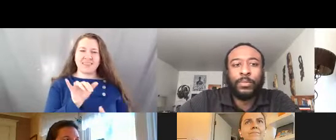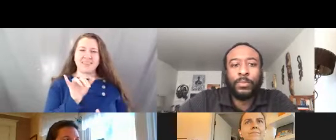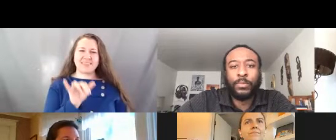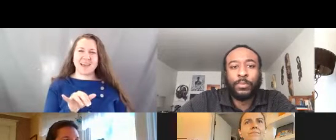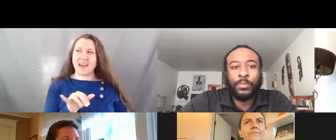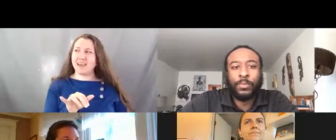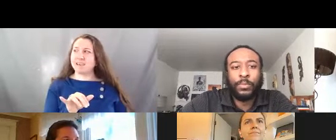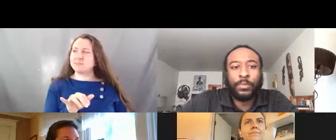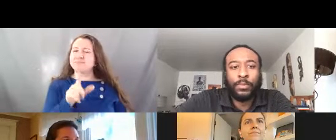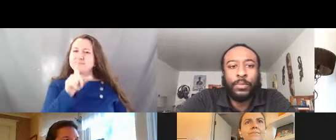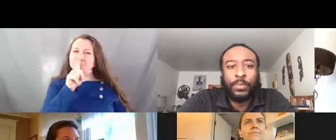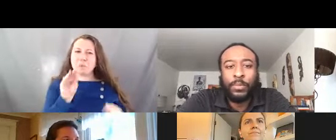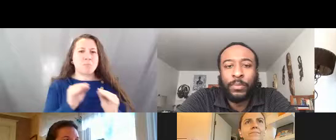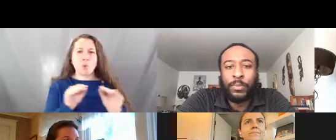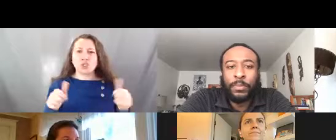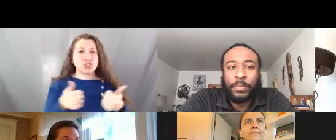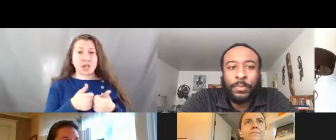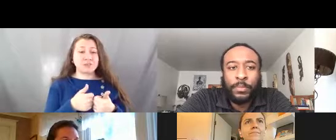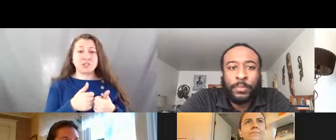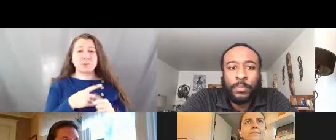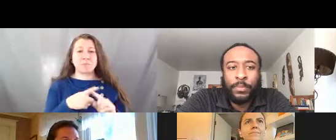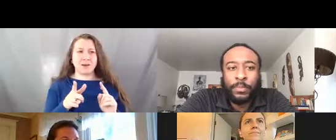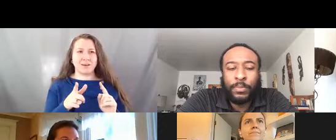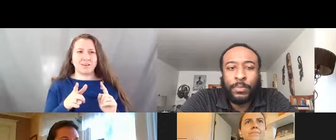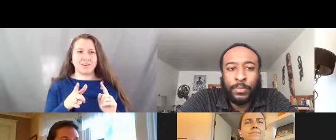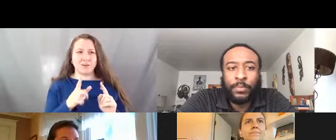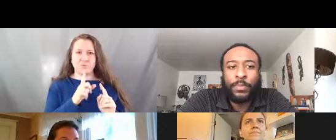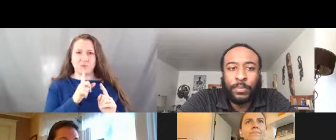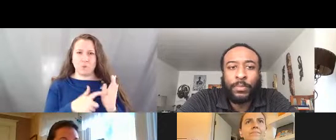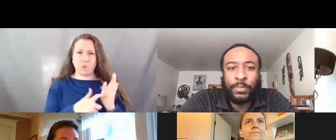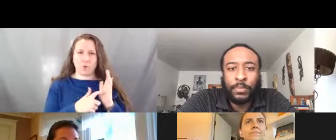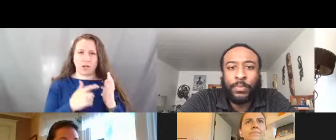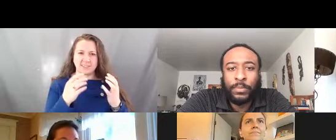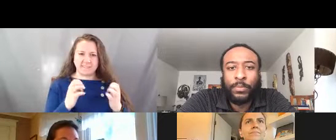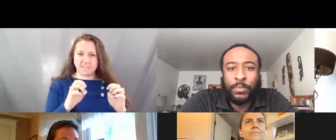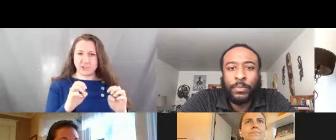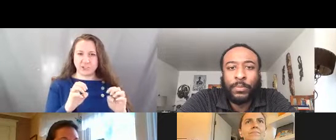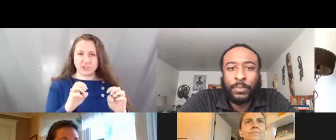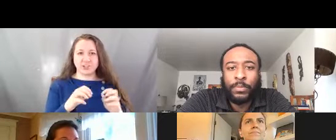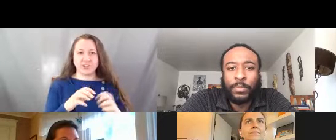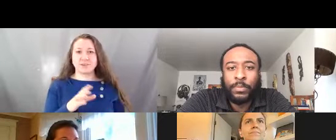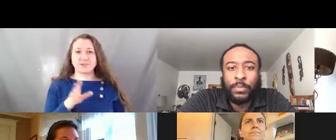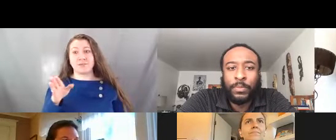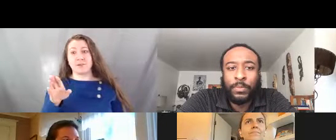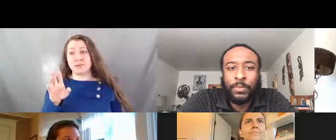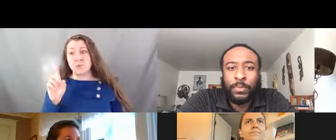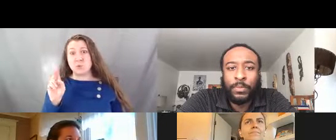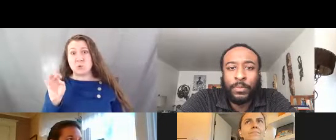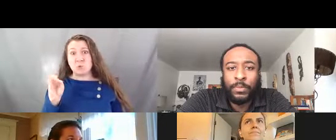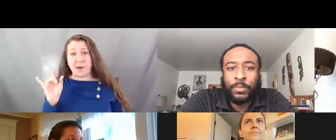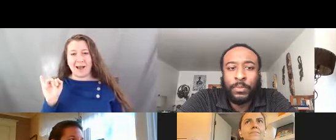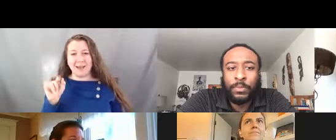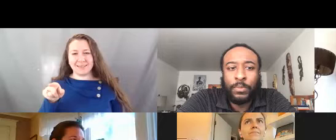not difficult, but yeah, you kind of have to put some effort on your part to do that. Versus an RIT Dubai,